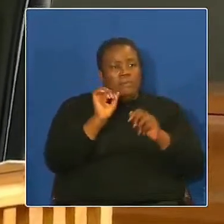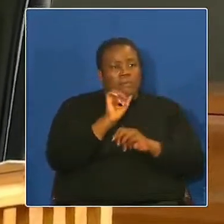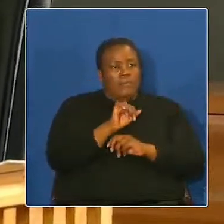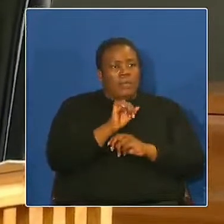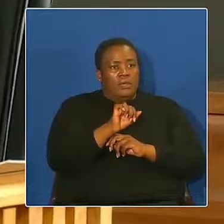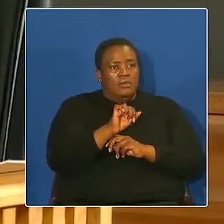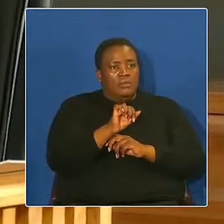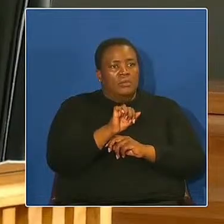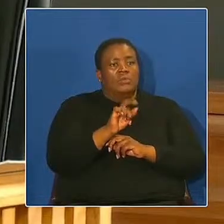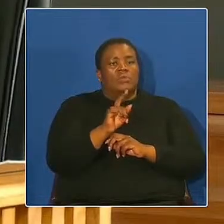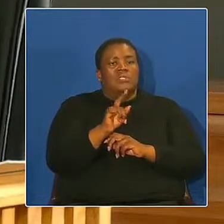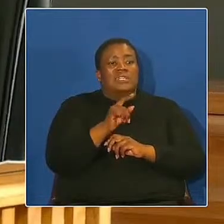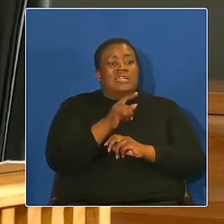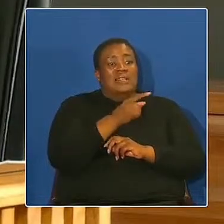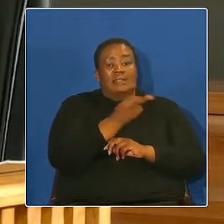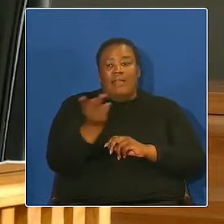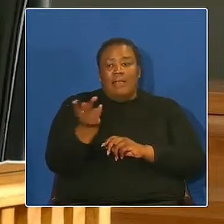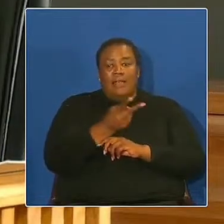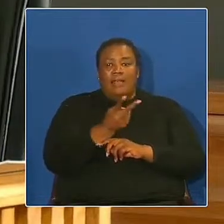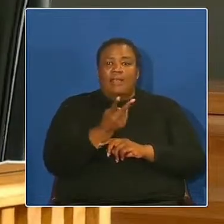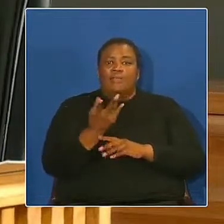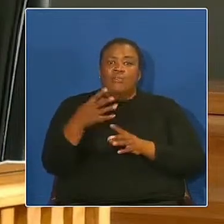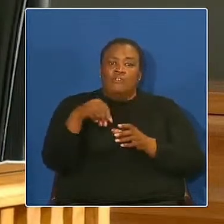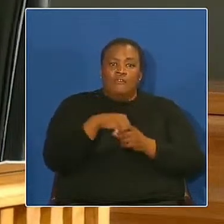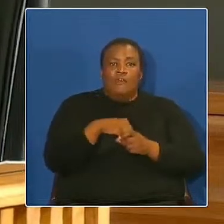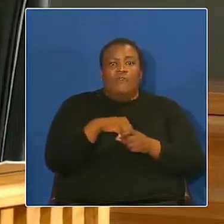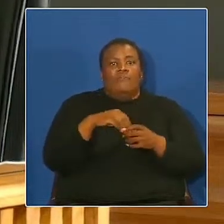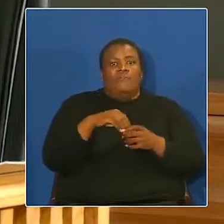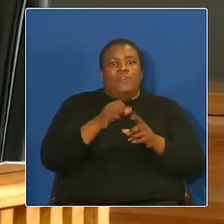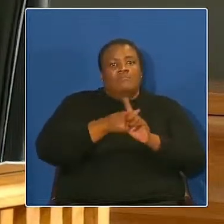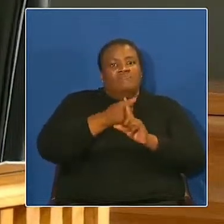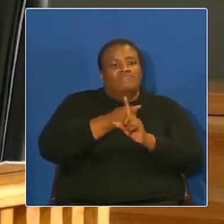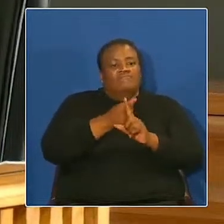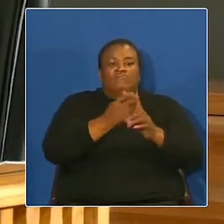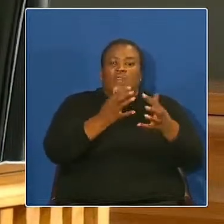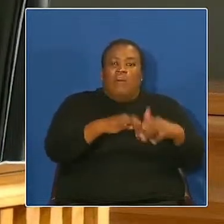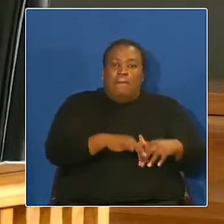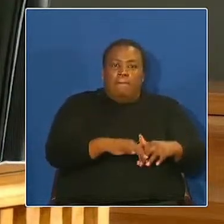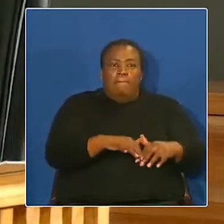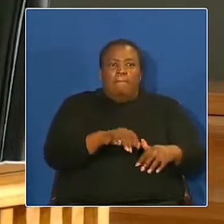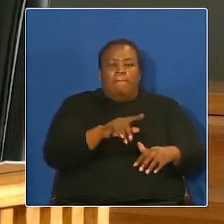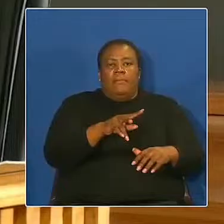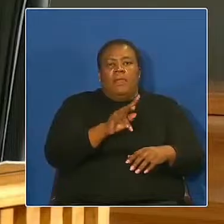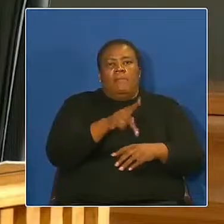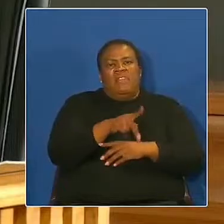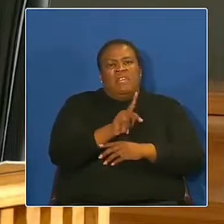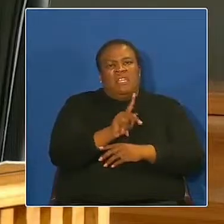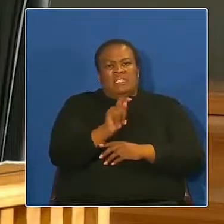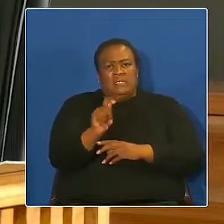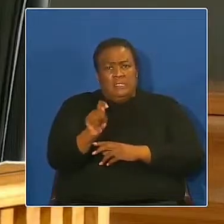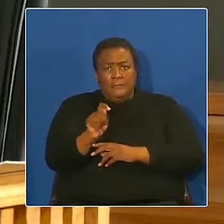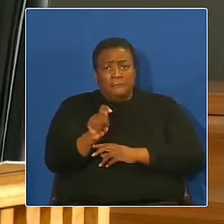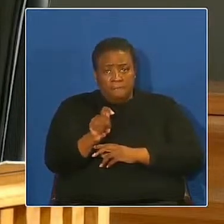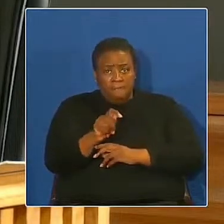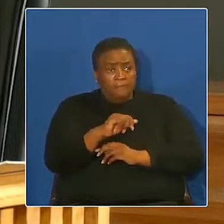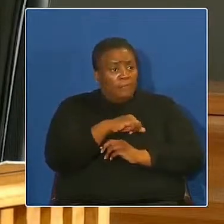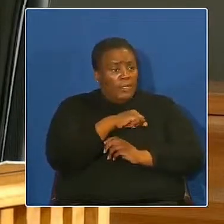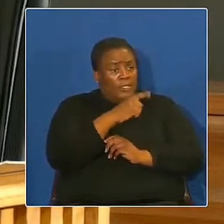to disband. That's correct, Commissioner. The social media posts. That's correct,